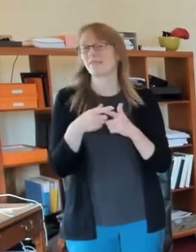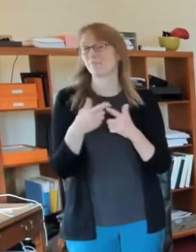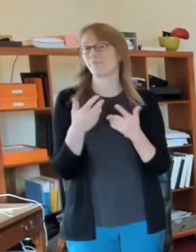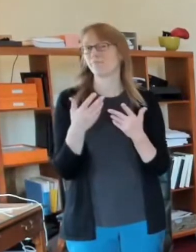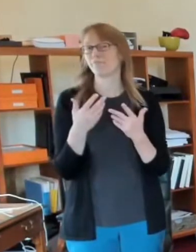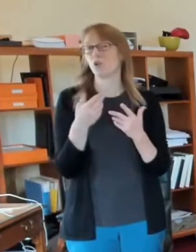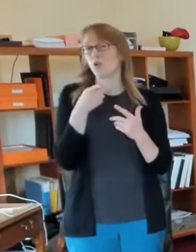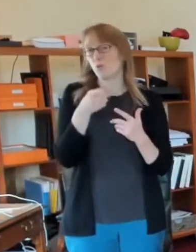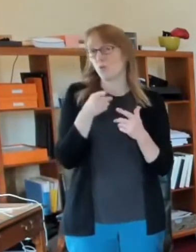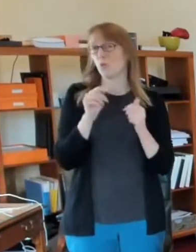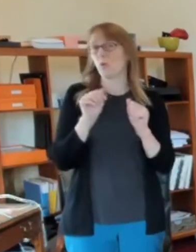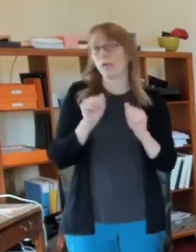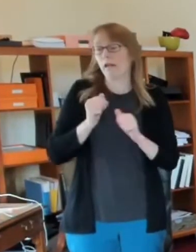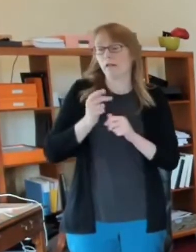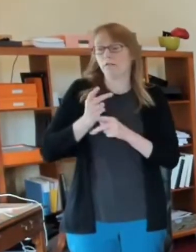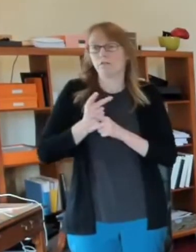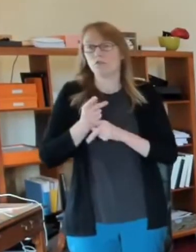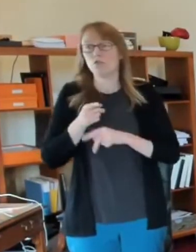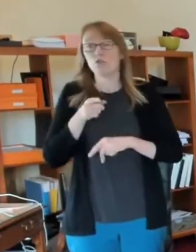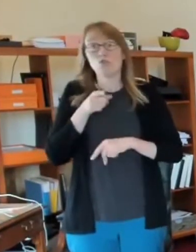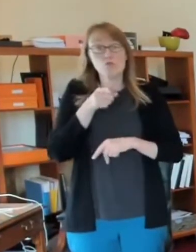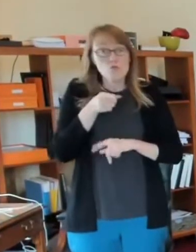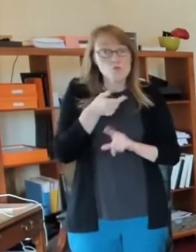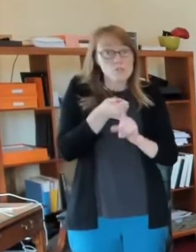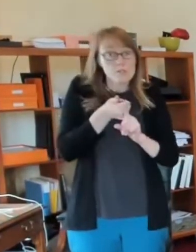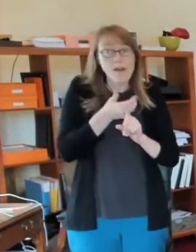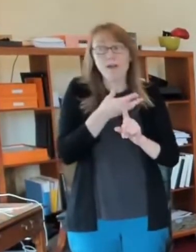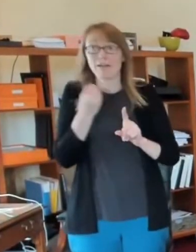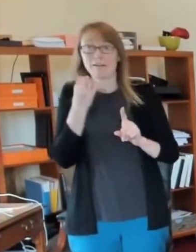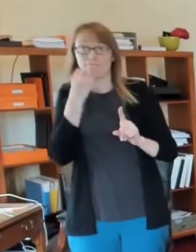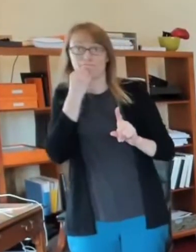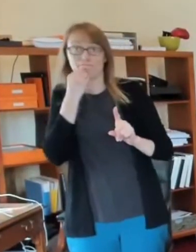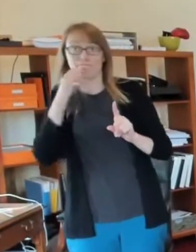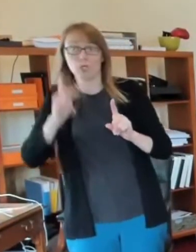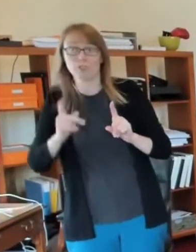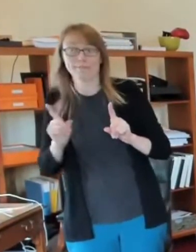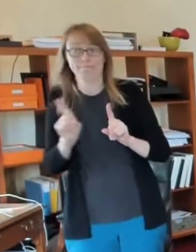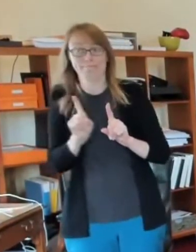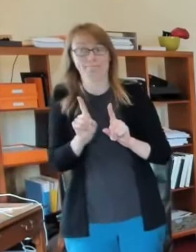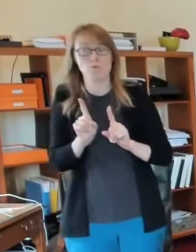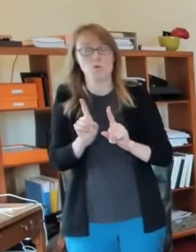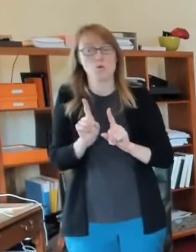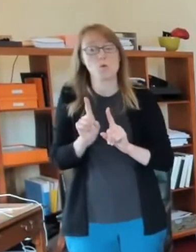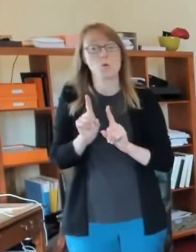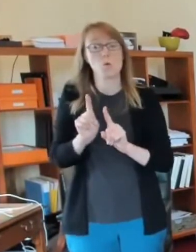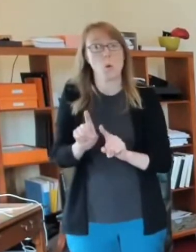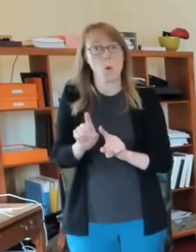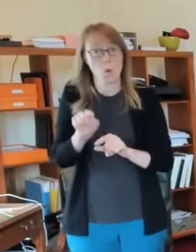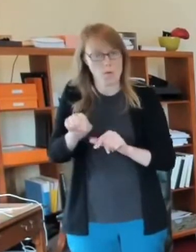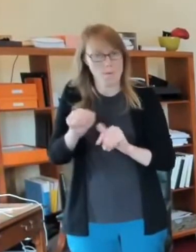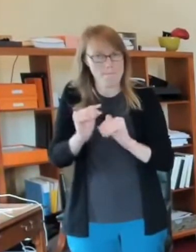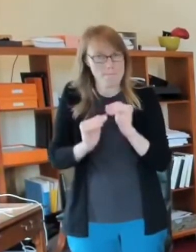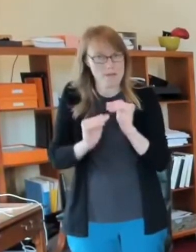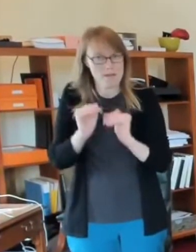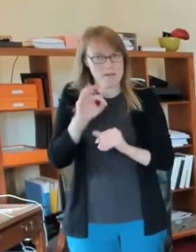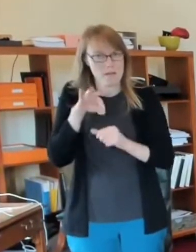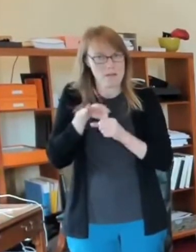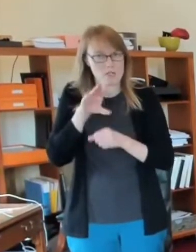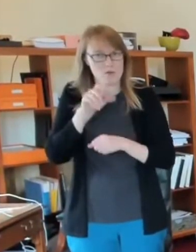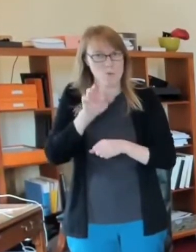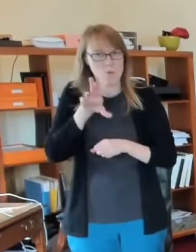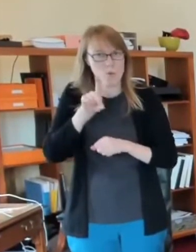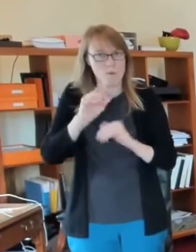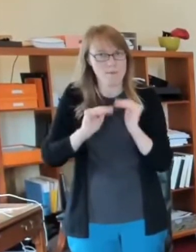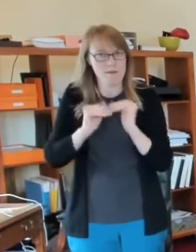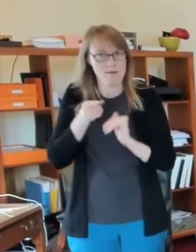and take them to the election board and let them vote absentee there. The other election-related question comes from Kyle today, Mayor. Do you happen